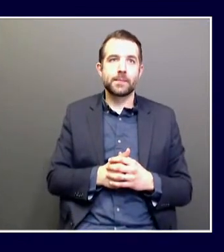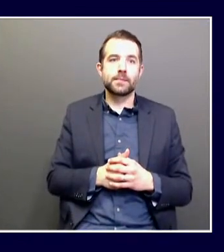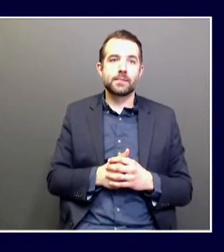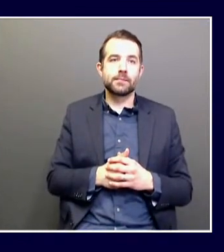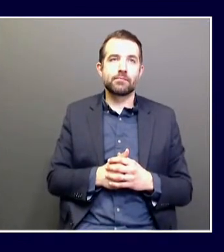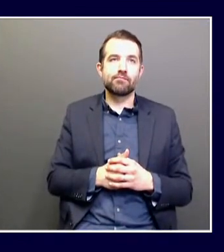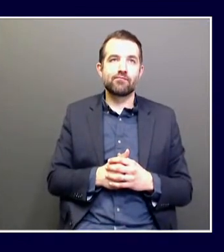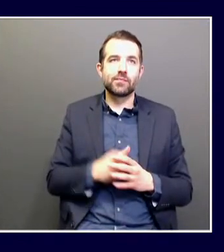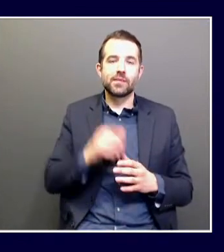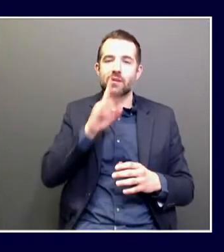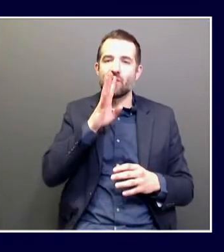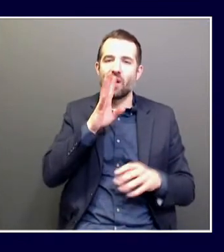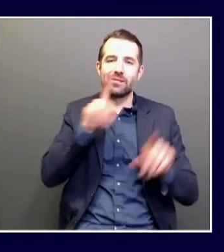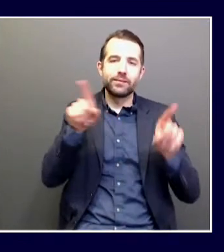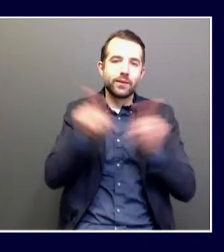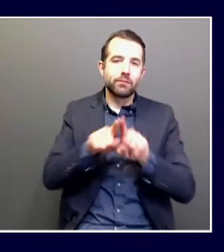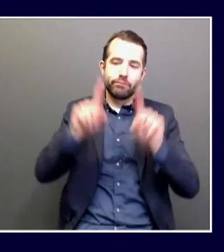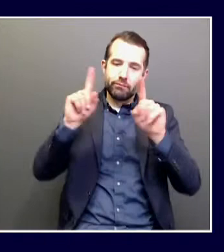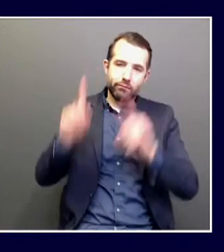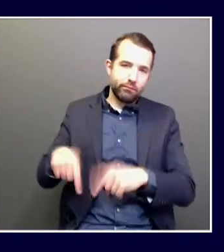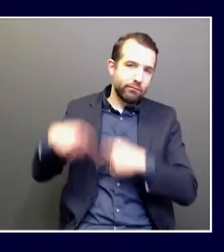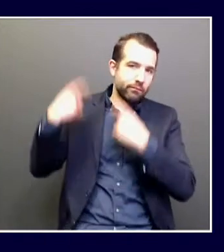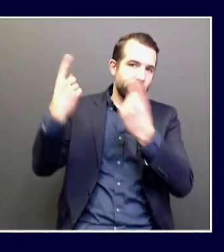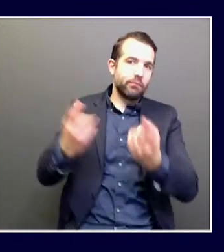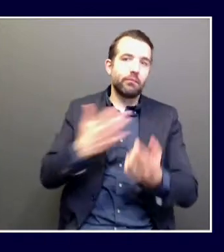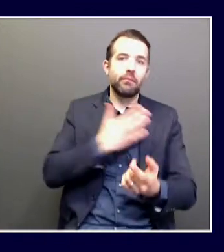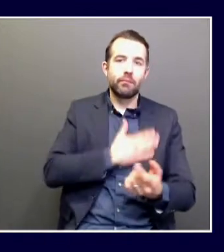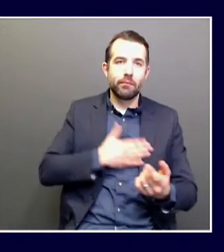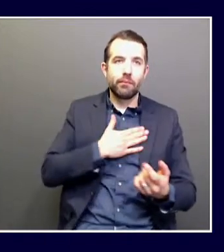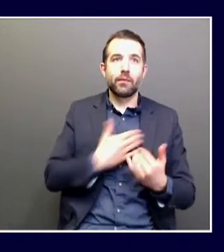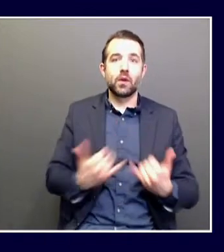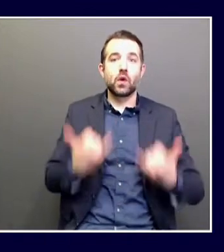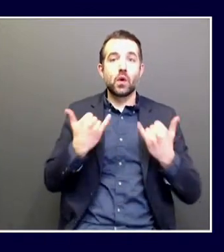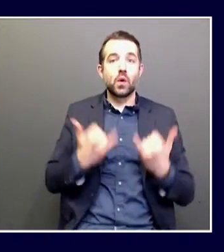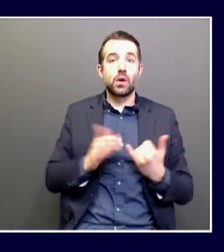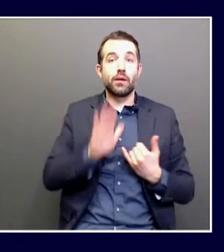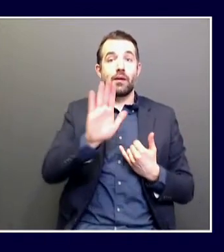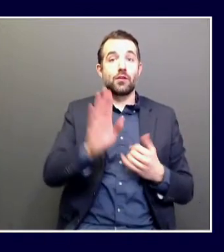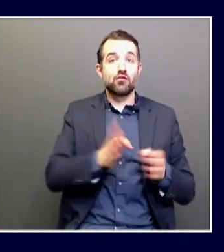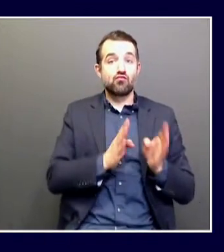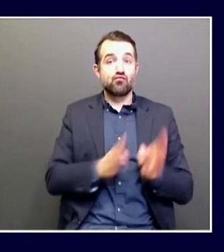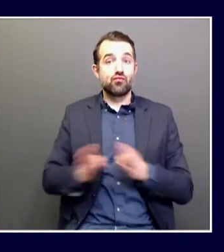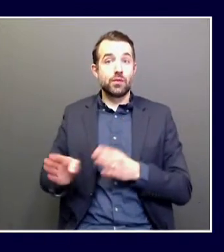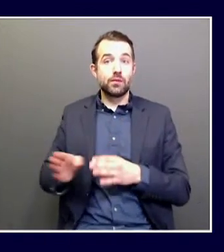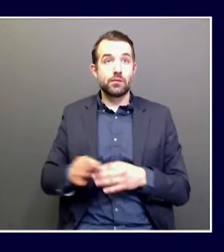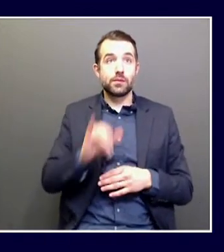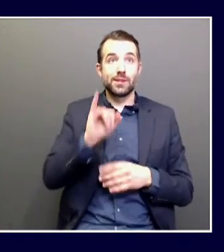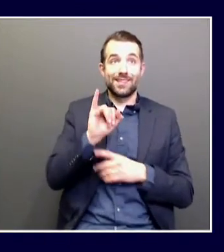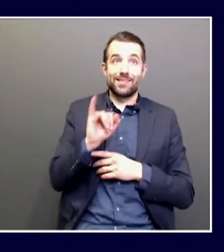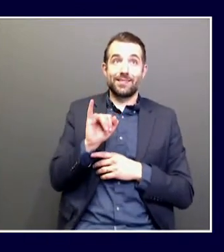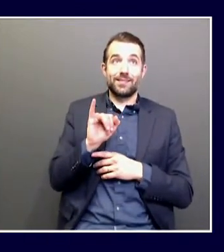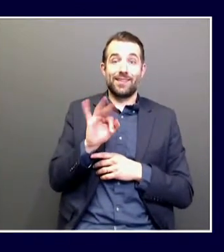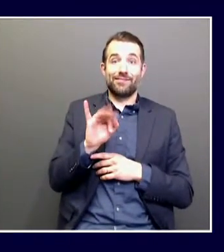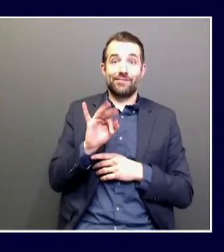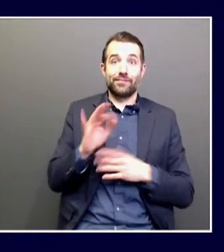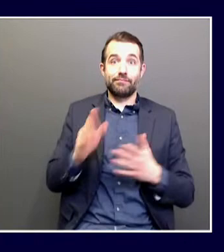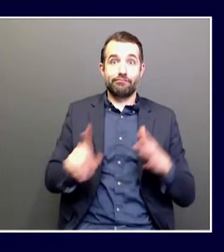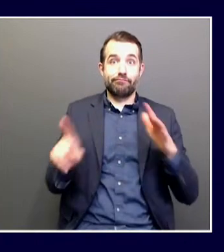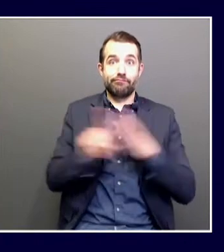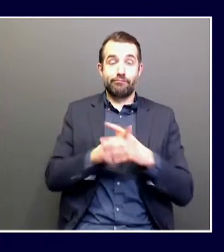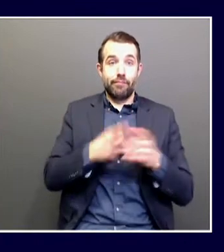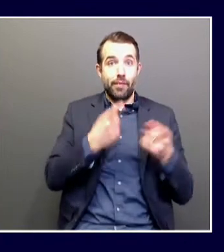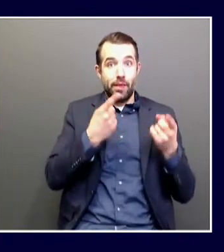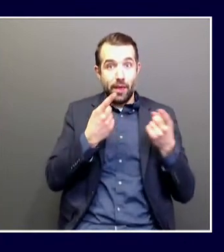is to take steps now to be prepared for that possibility. So hopefully the vast majority of